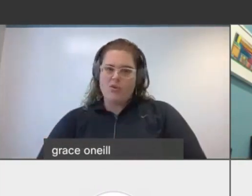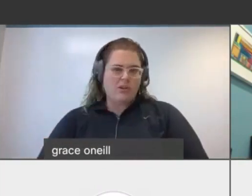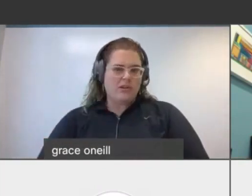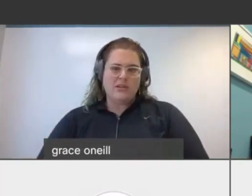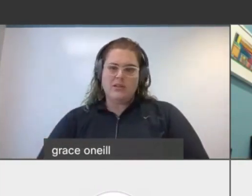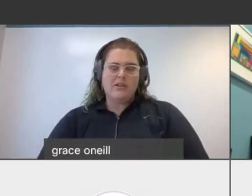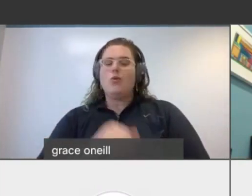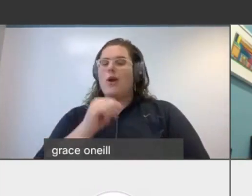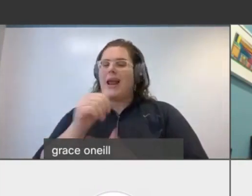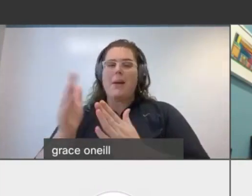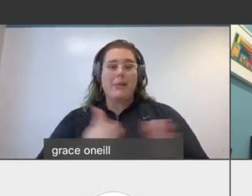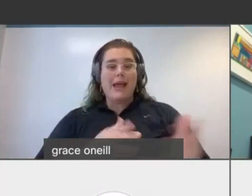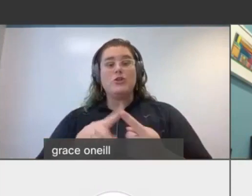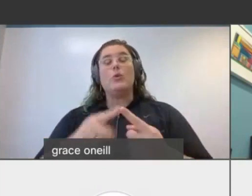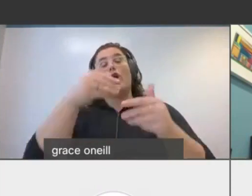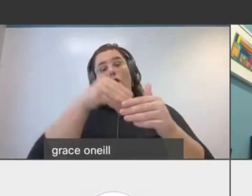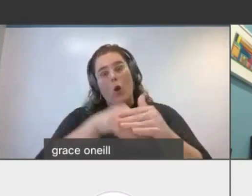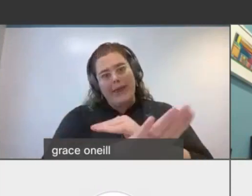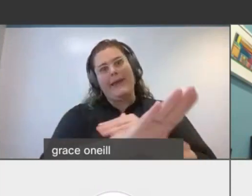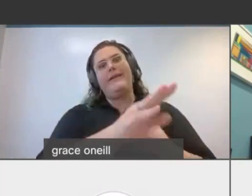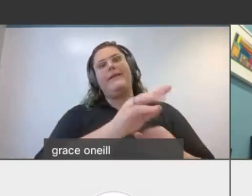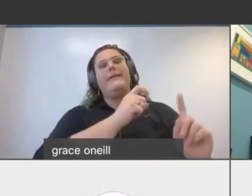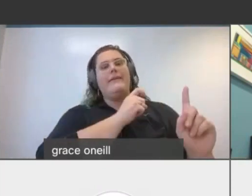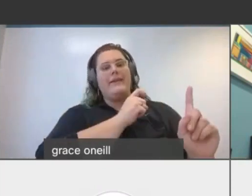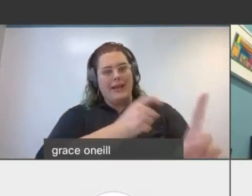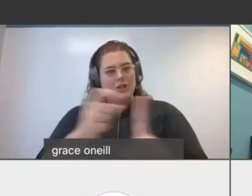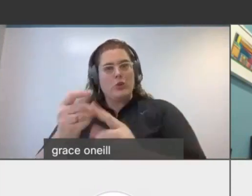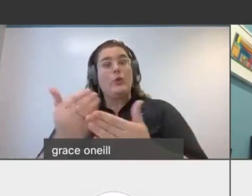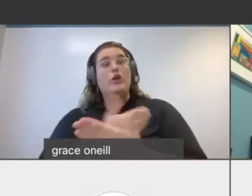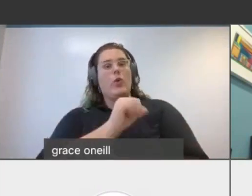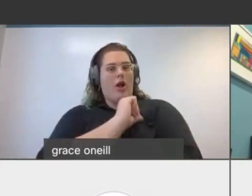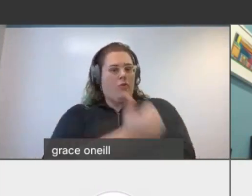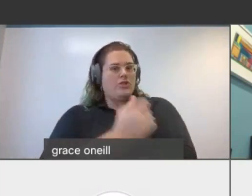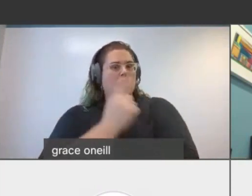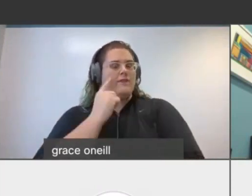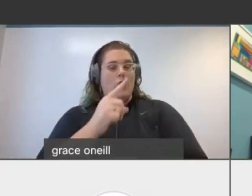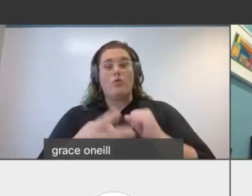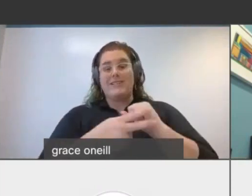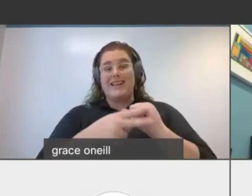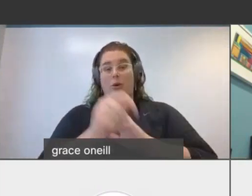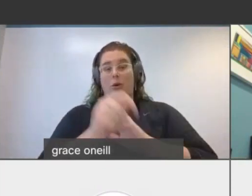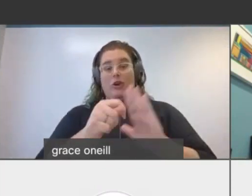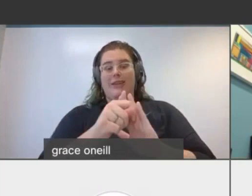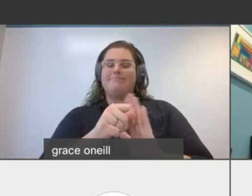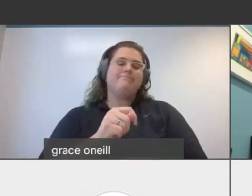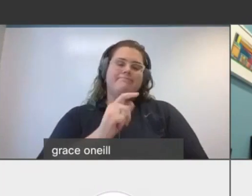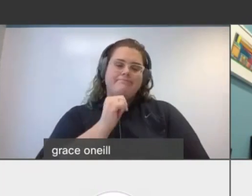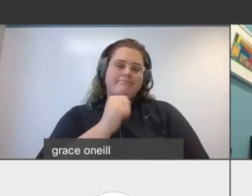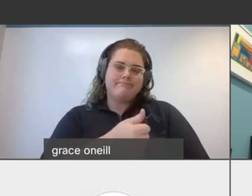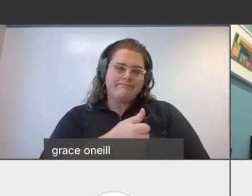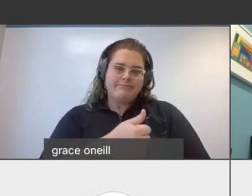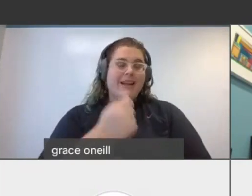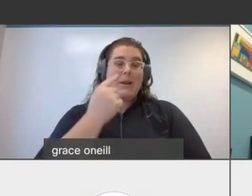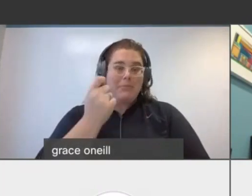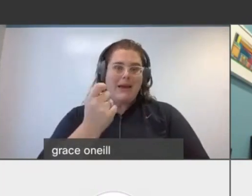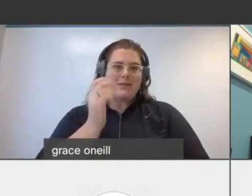in and issue new authorizations for the retainer period because it would have been